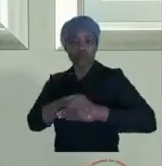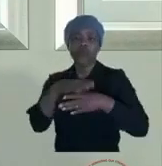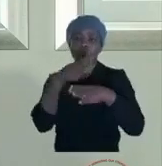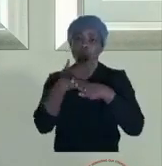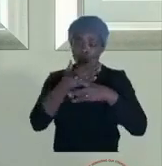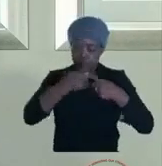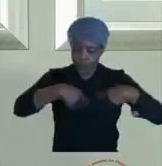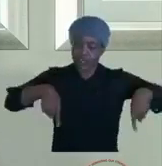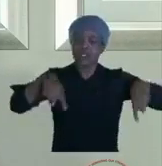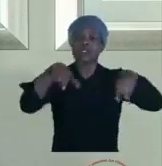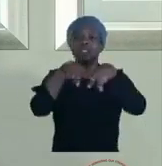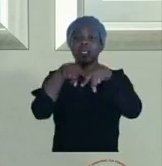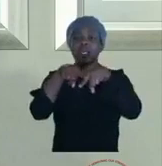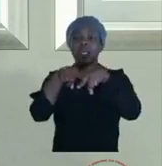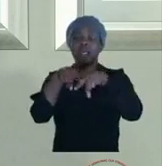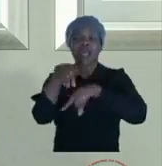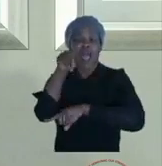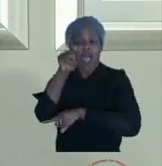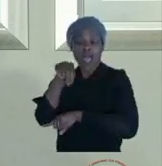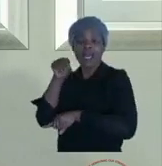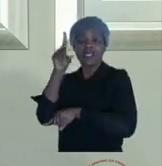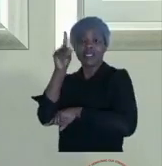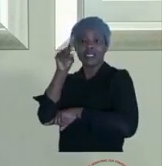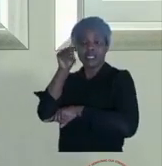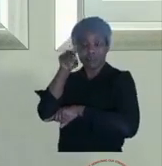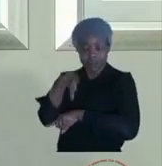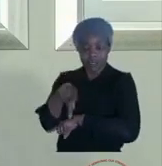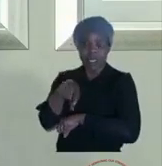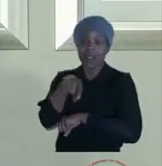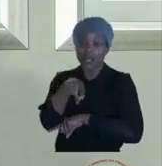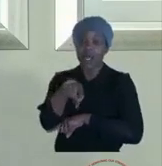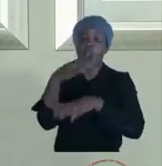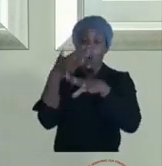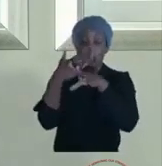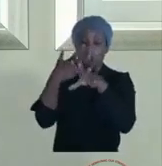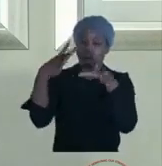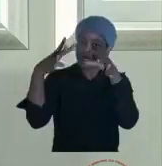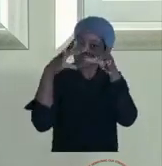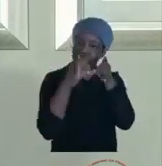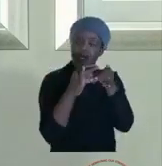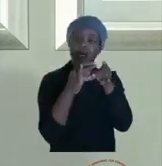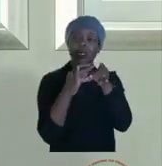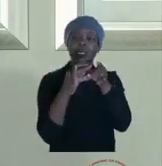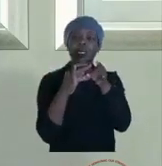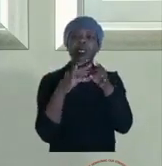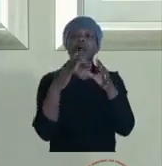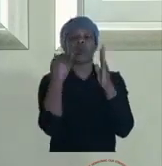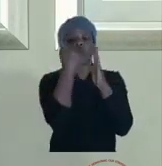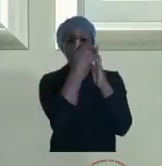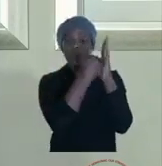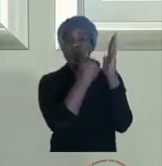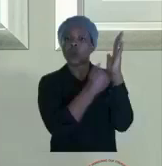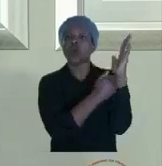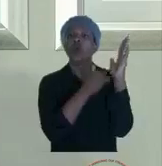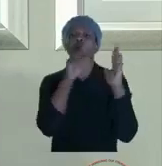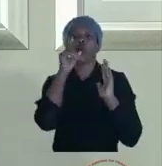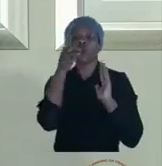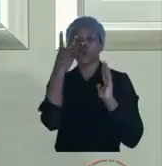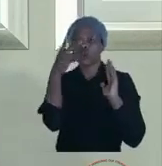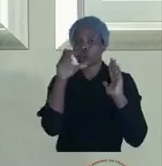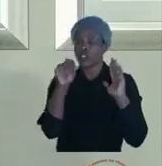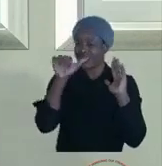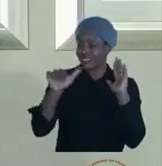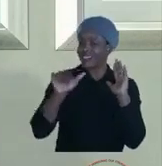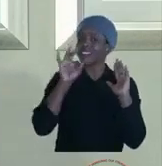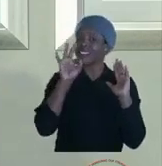society. The NDP is in alignment to the African Union's 2063 agenda, whose expectation is